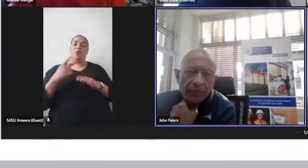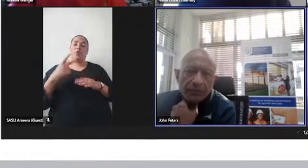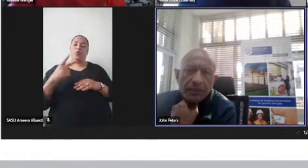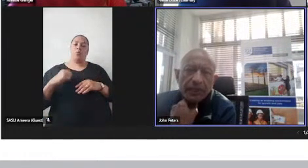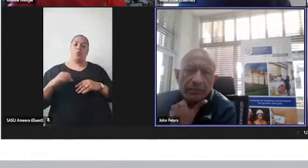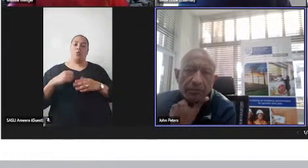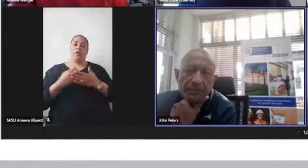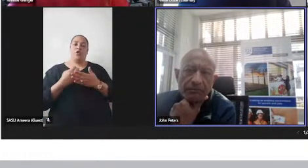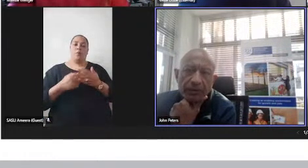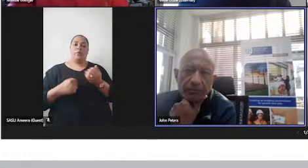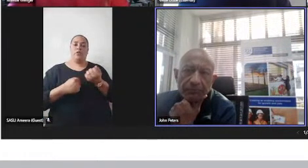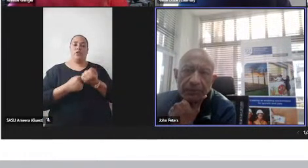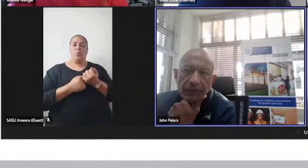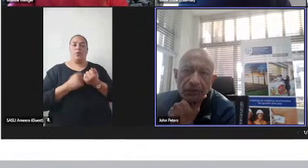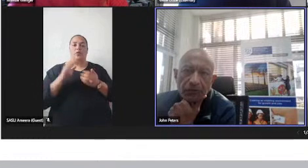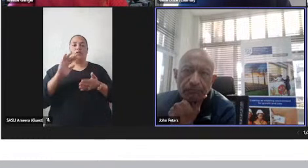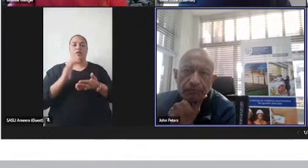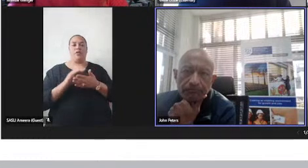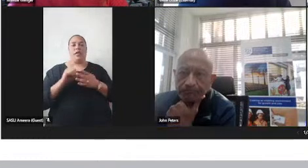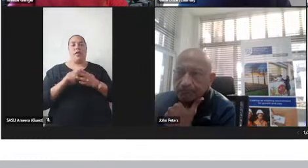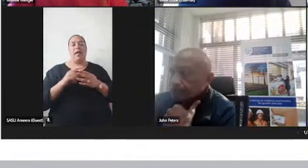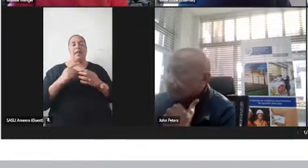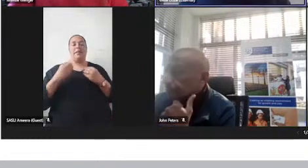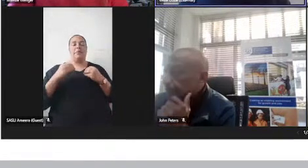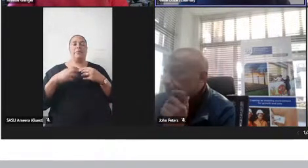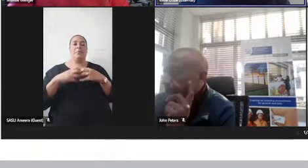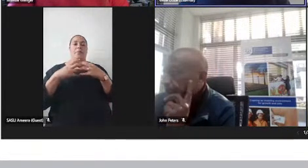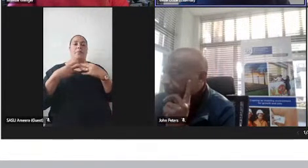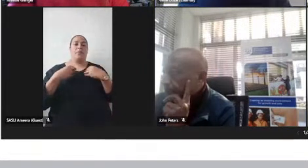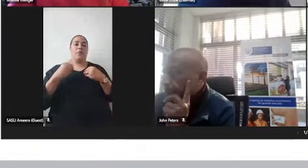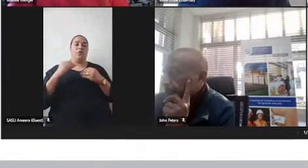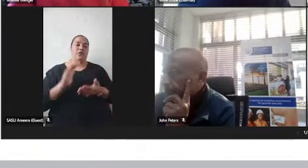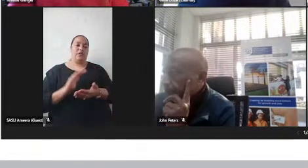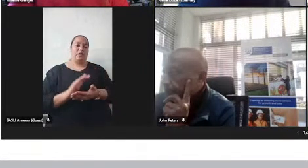Tape Reduction, and Enterprise Development. Thank you. Lydia?